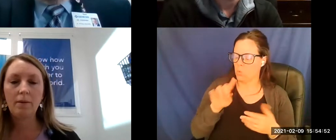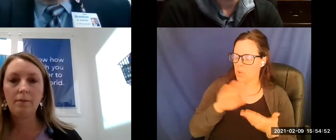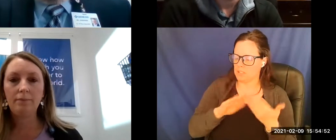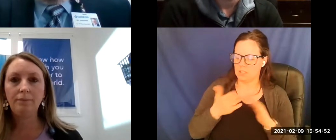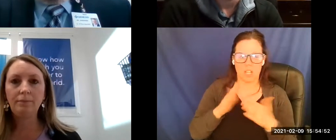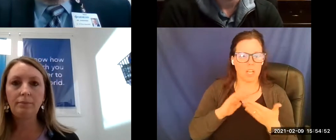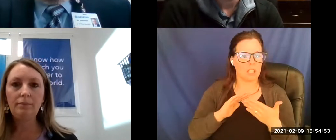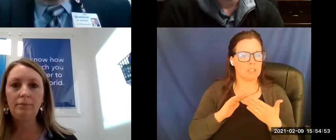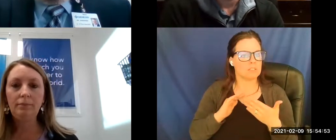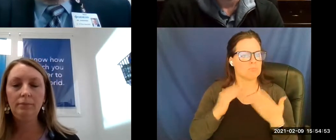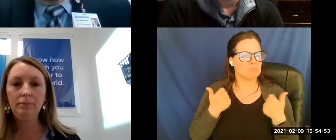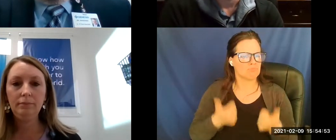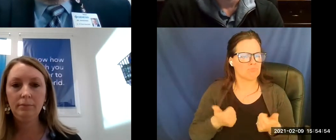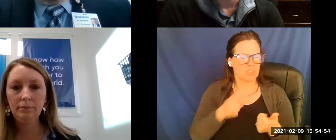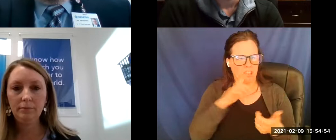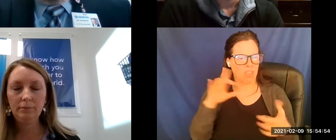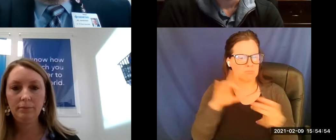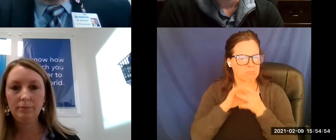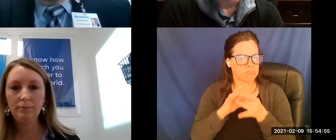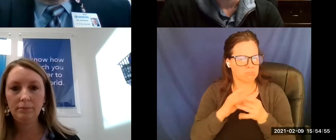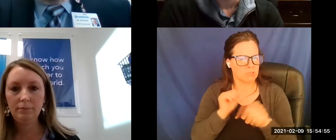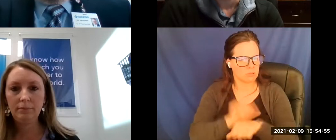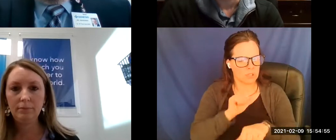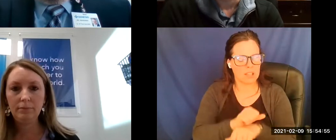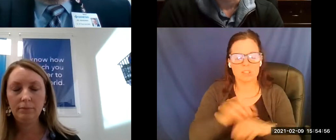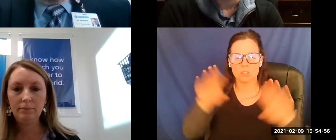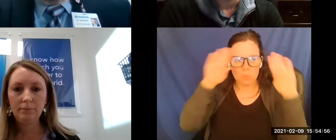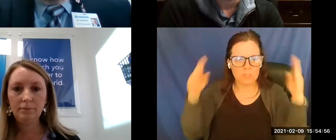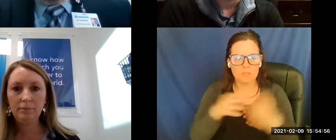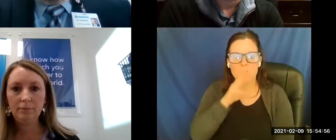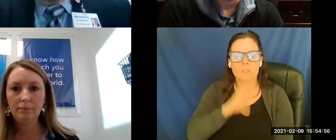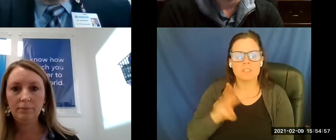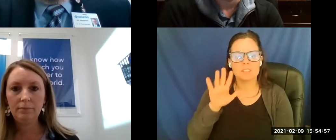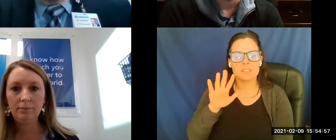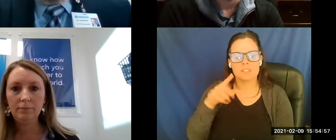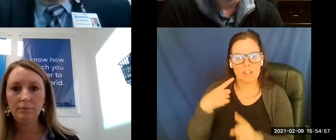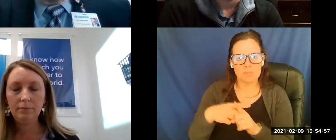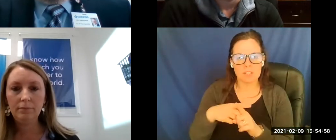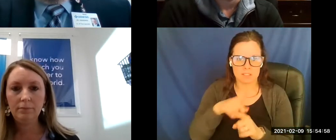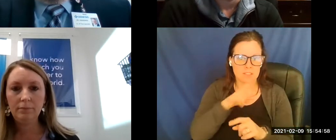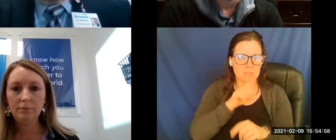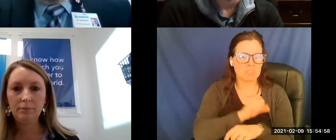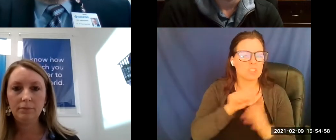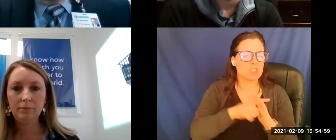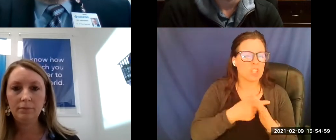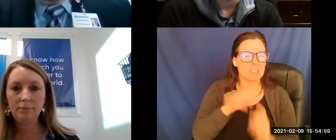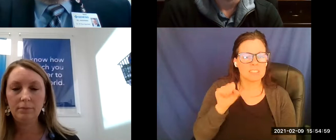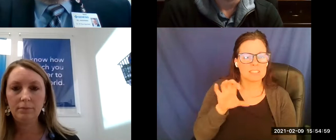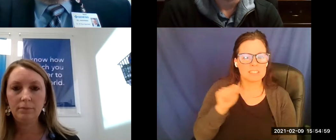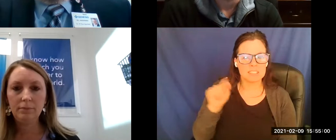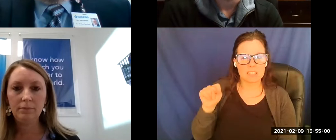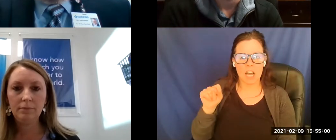things. When we focus on the 65 plus, especially, so starting with Scott County, we're really running two